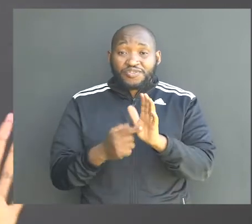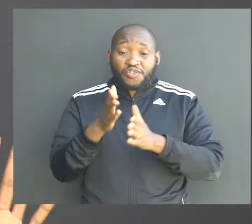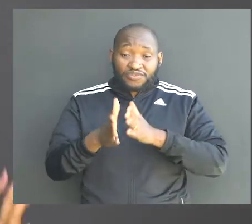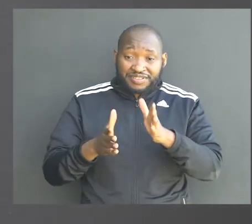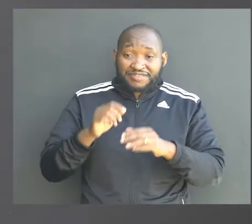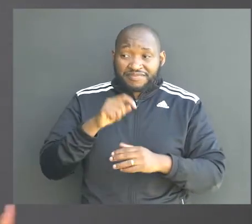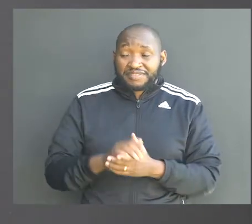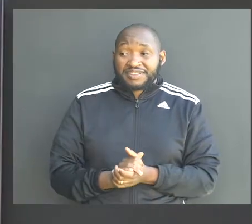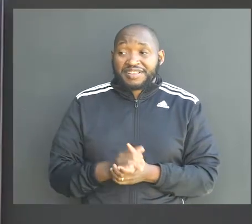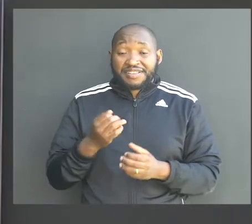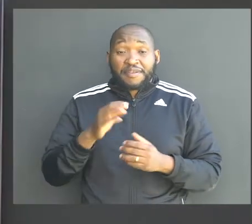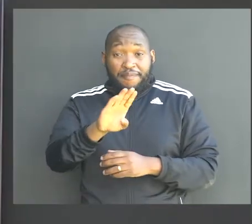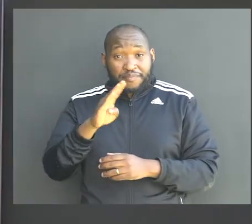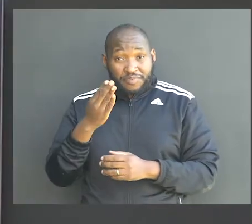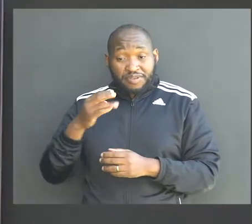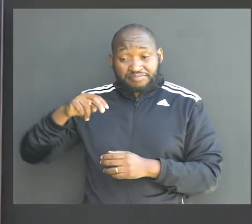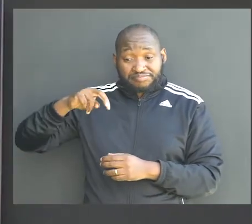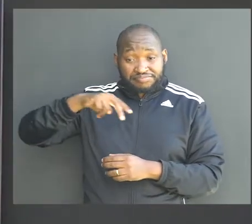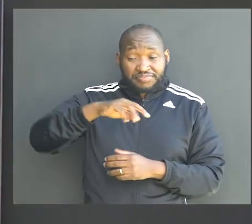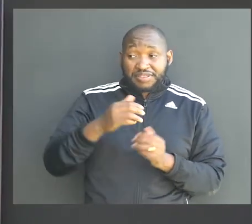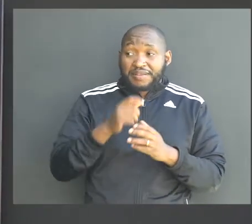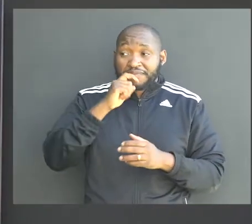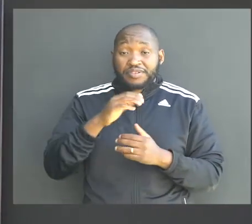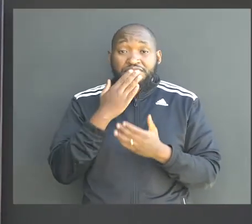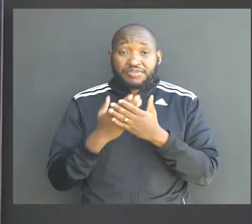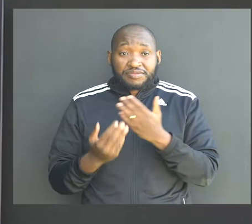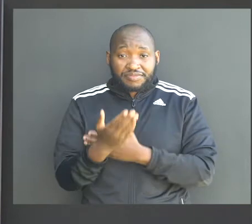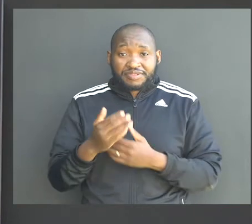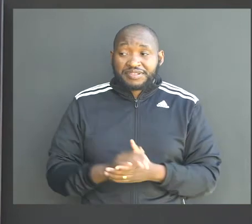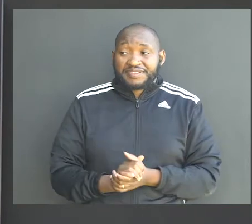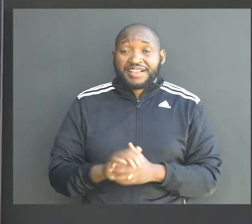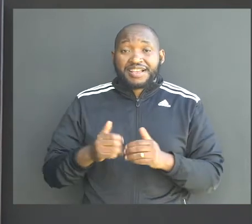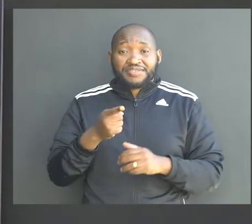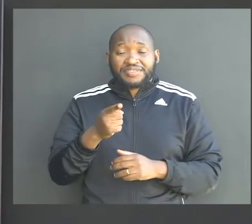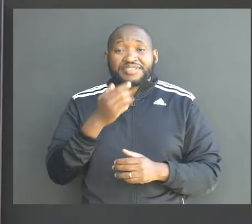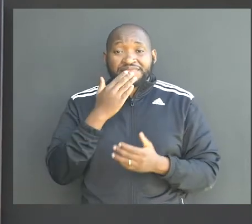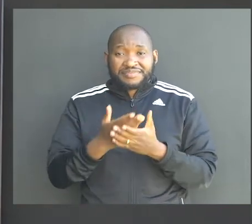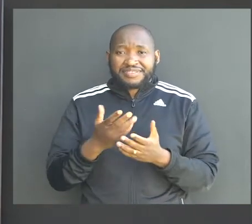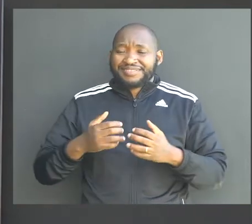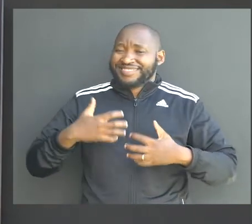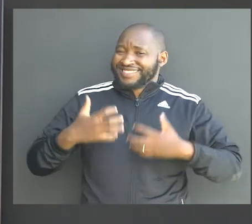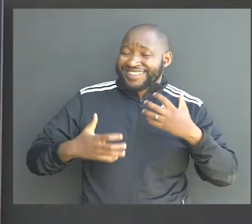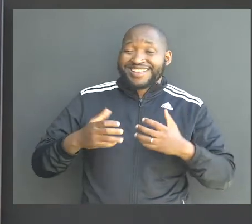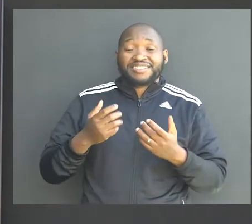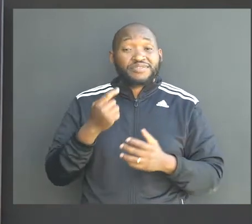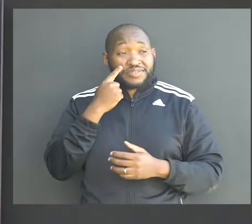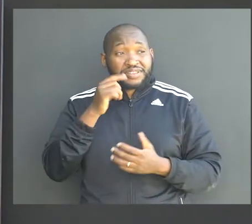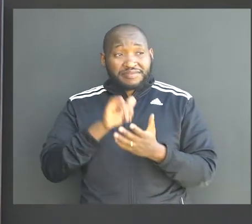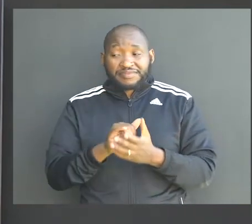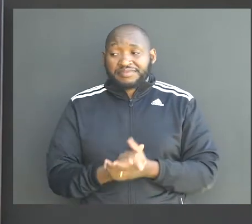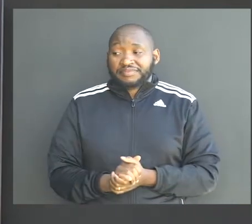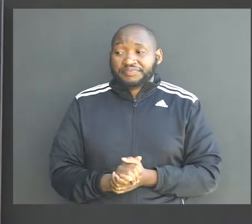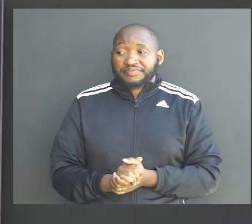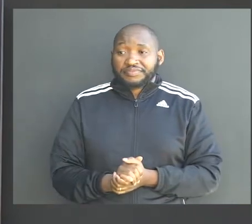that. Kinsasaini. So when they come back from the run, you must say to them, good morning. morning. Yes, how are you? They are going to do it. I'm definitely